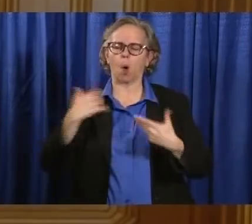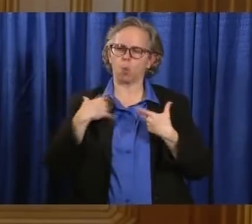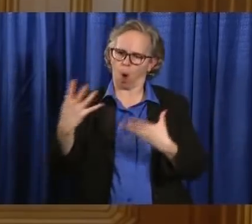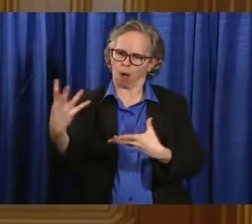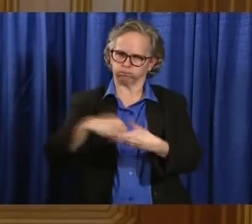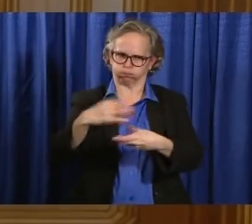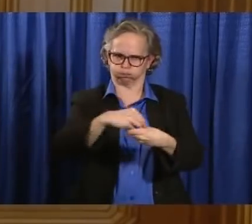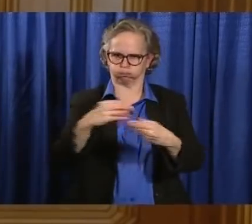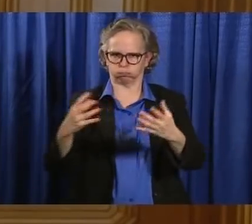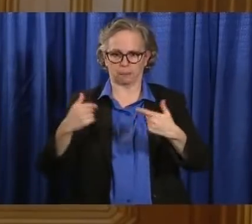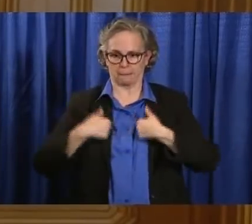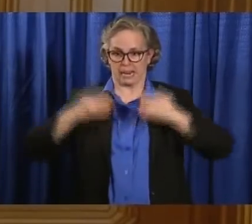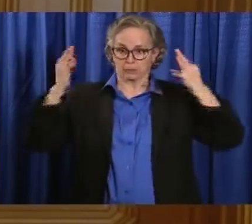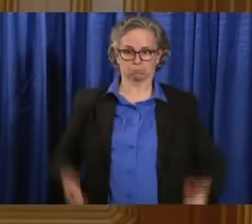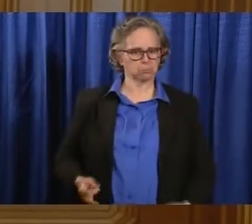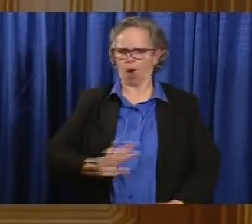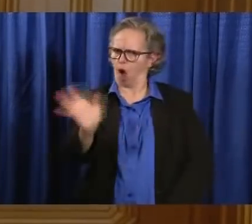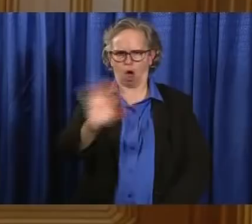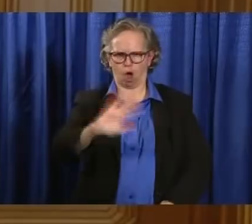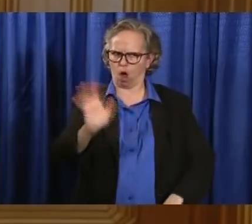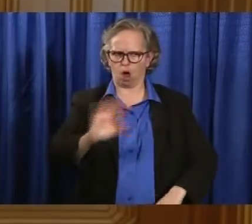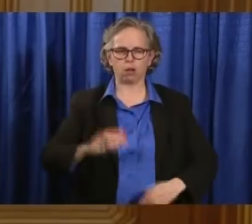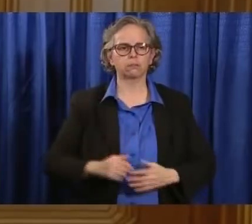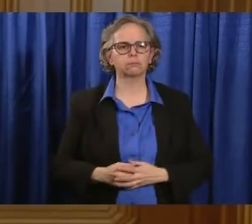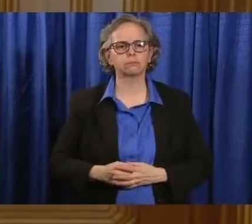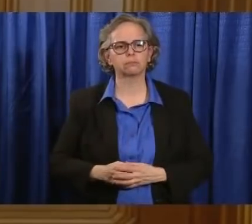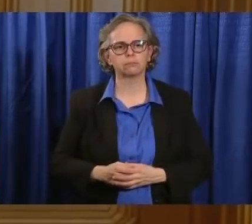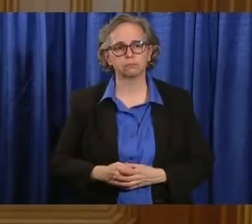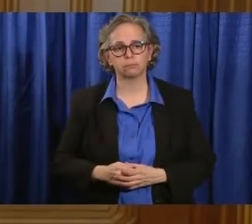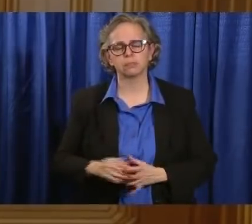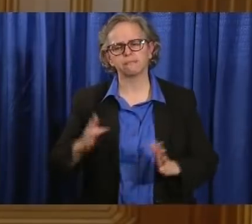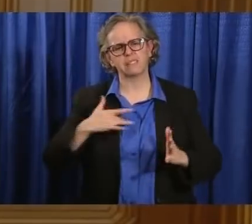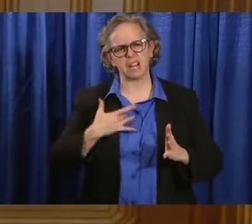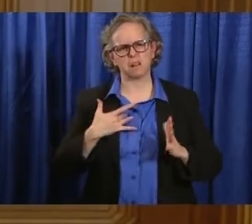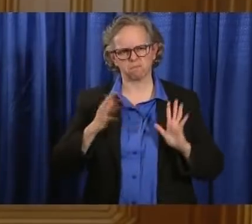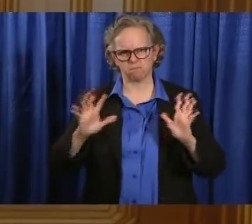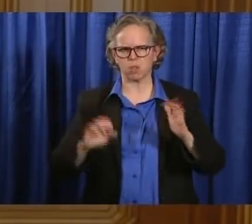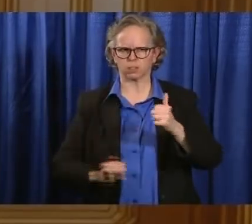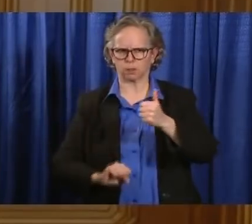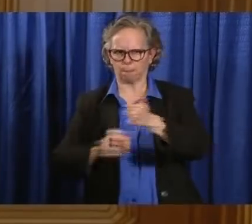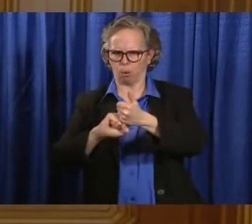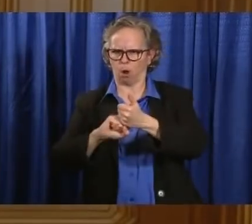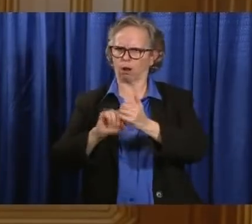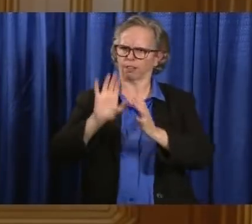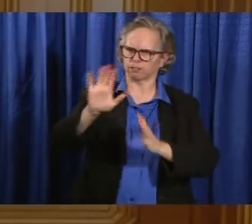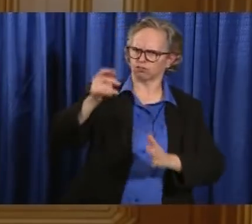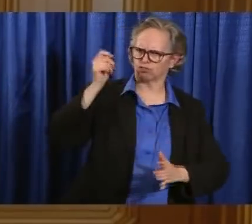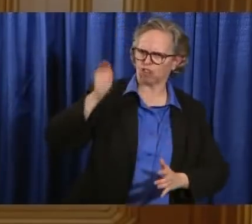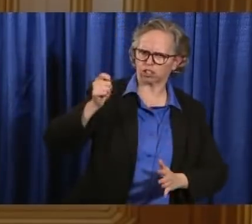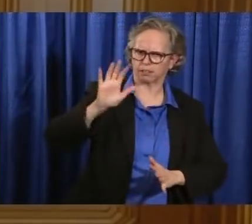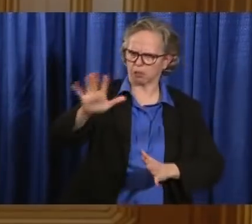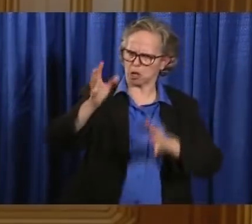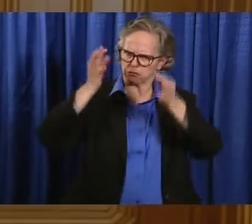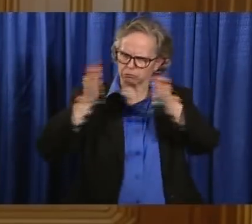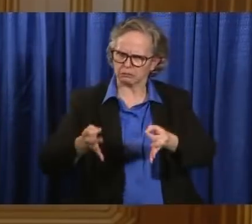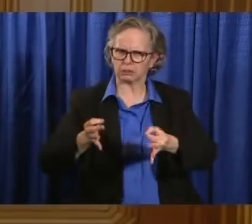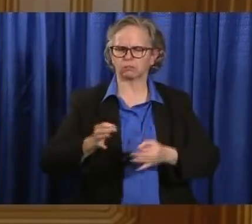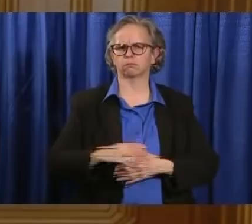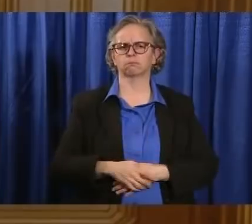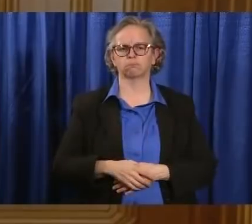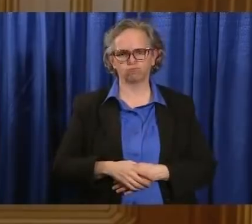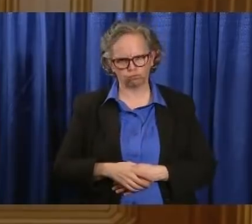common pleas judge. So the final decision goes with that judge. But obviously, out of